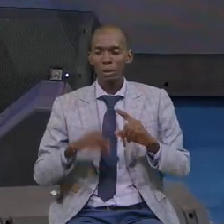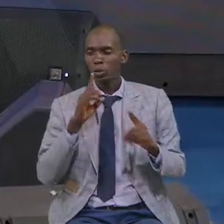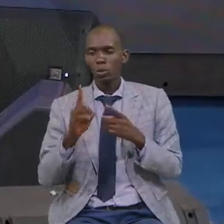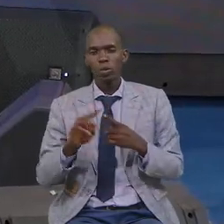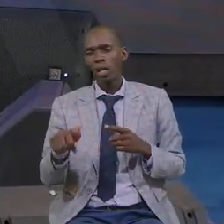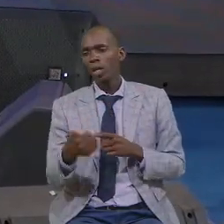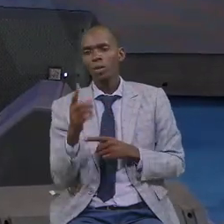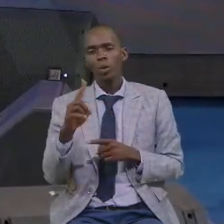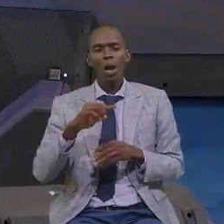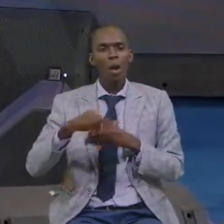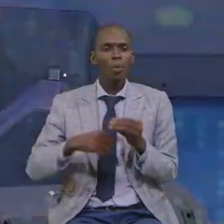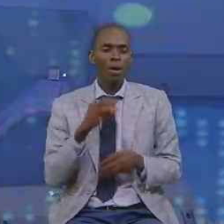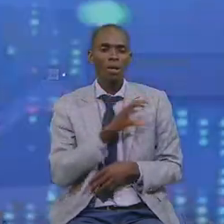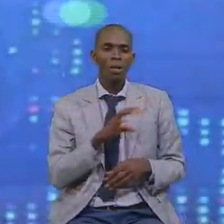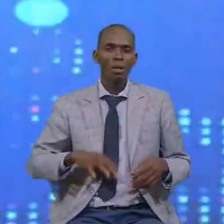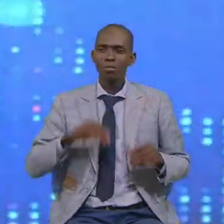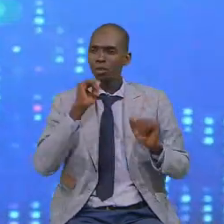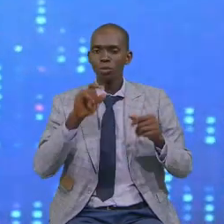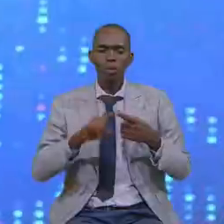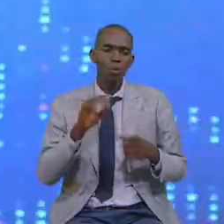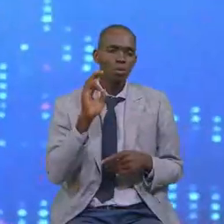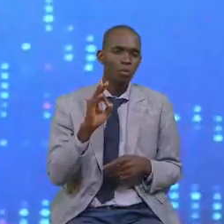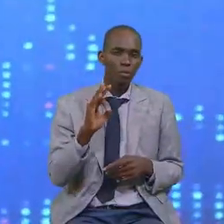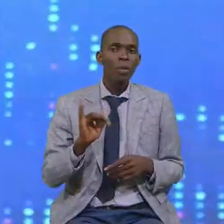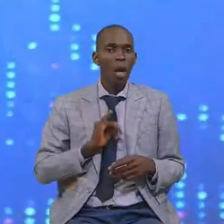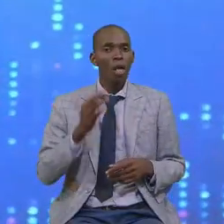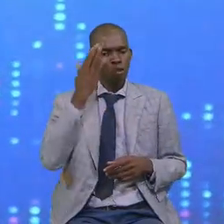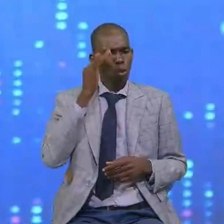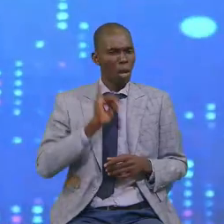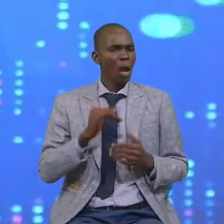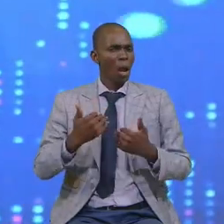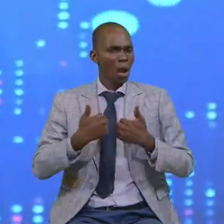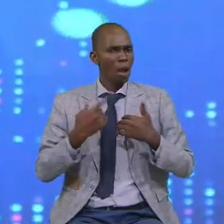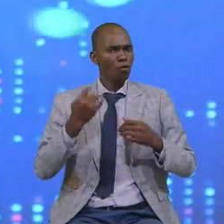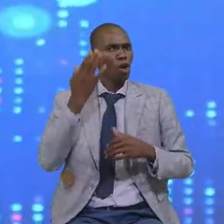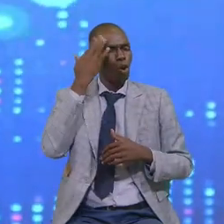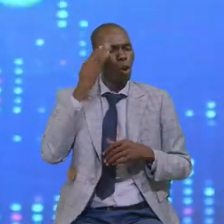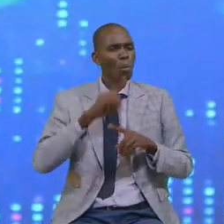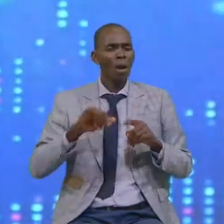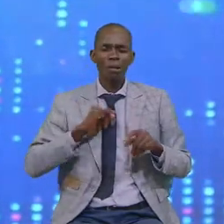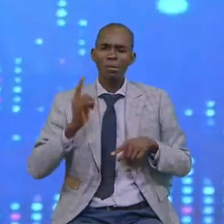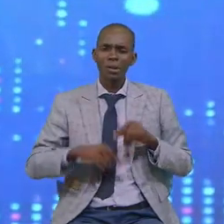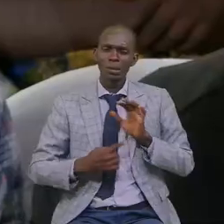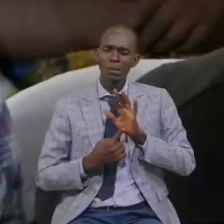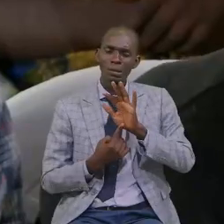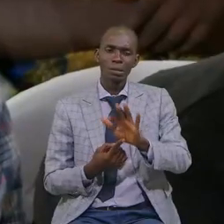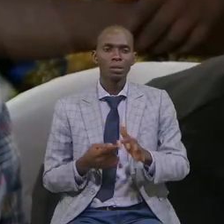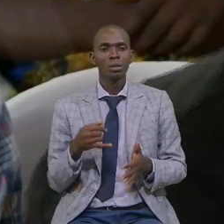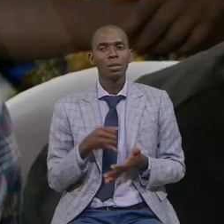Christ. I couldn't preach. I knew I had the knowledge. I couldn't express it. And